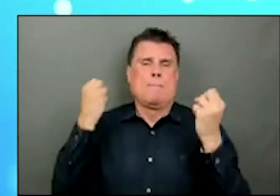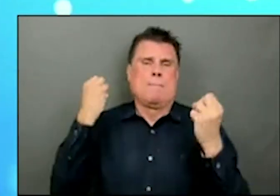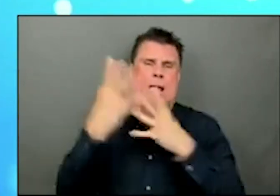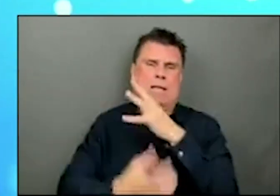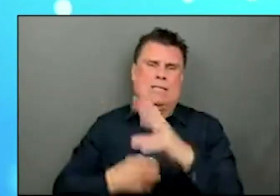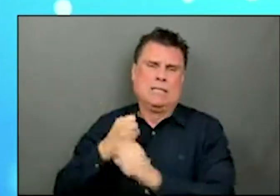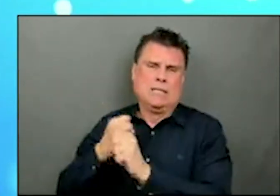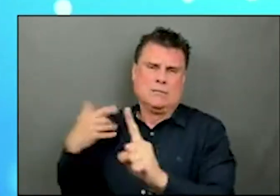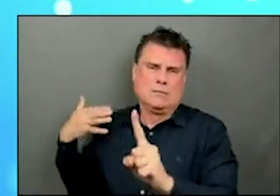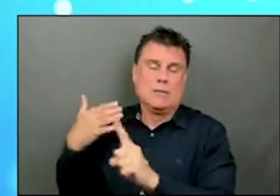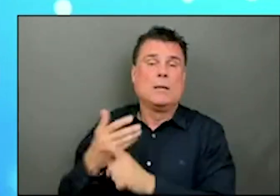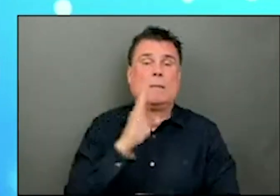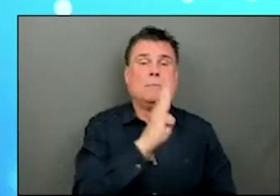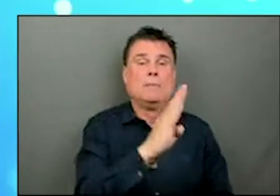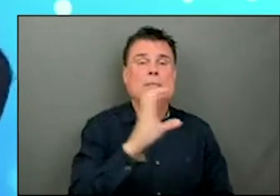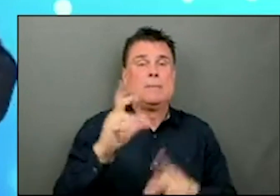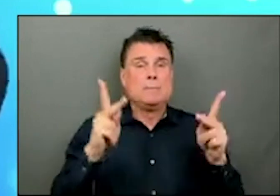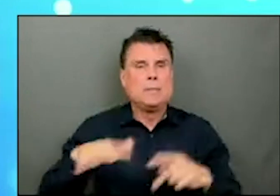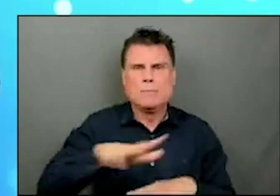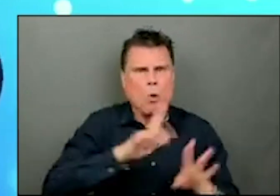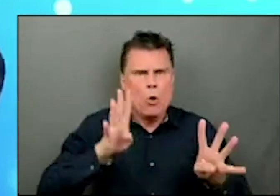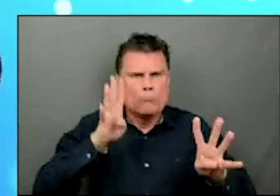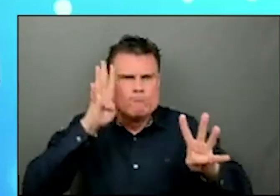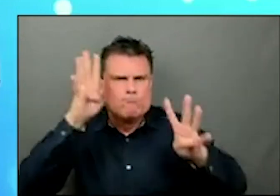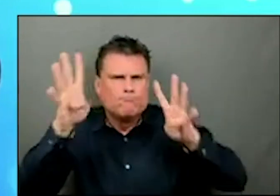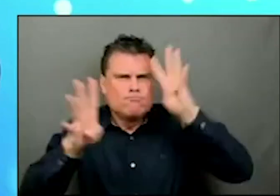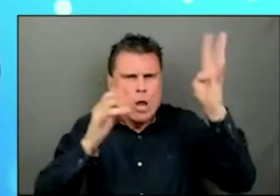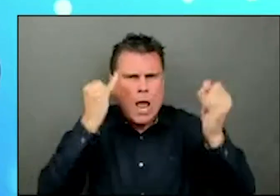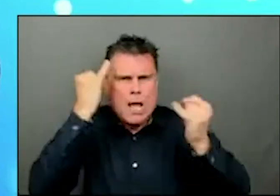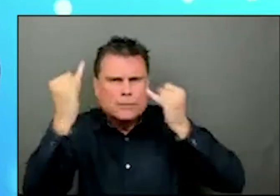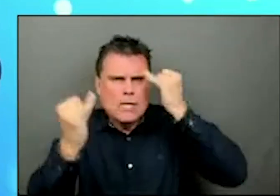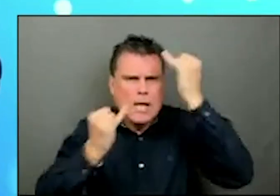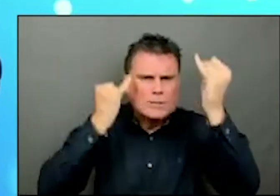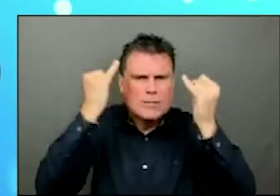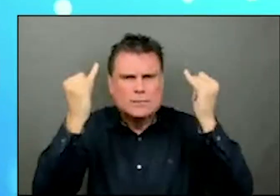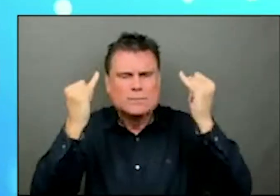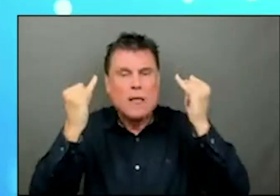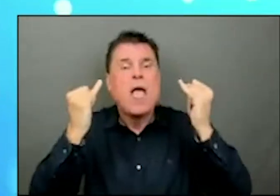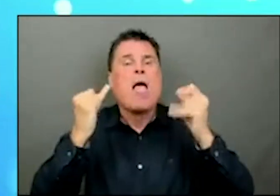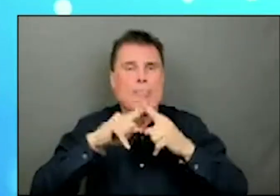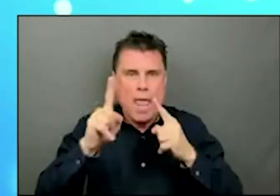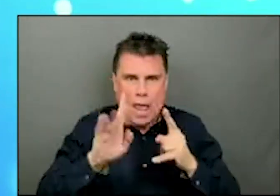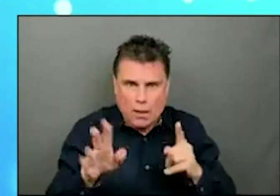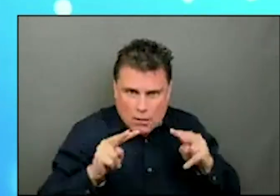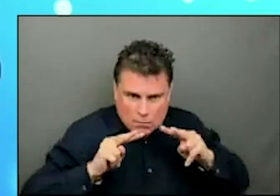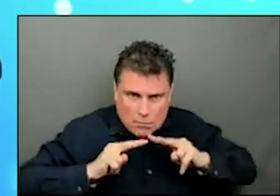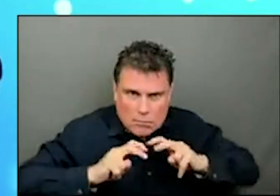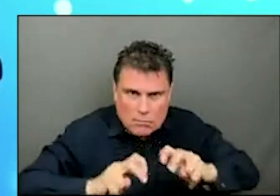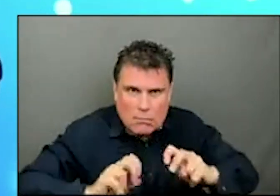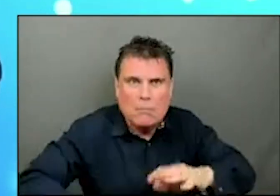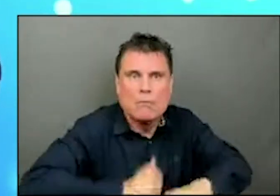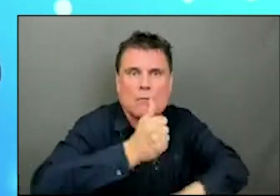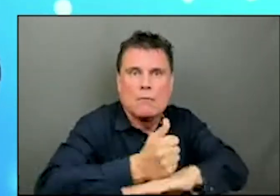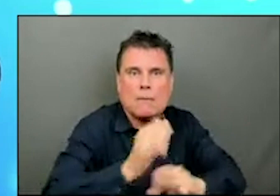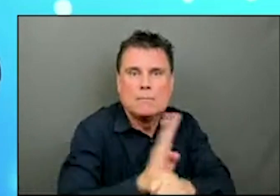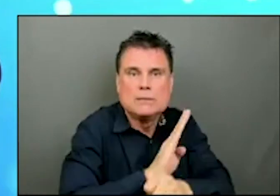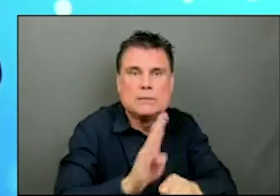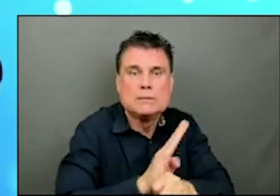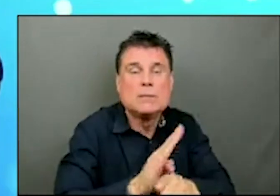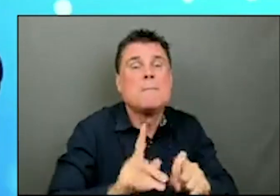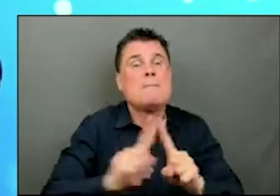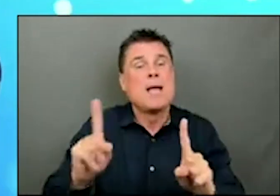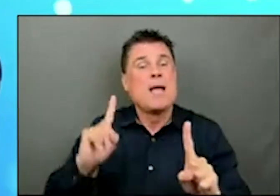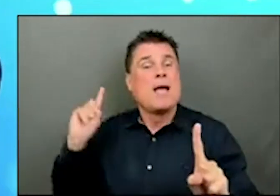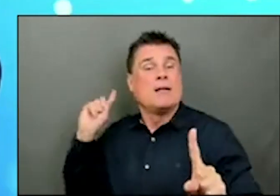generating ideas and then those concepts and taking them to early stage. But what we failed, as Wal and other speakers have alluded